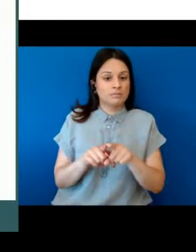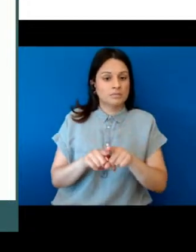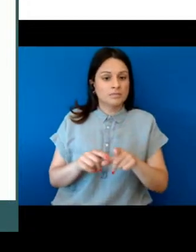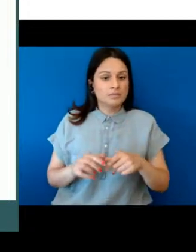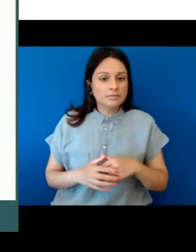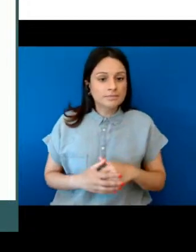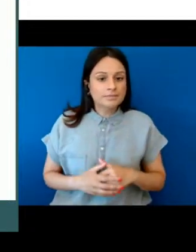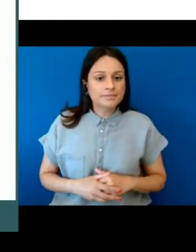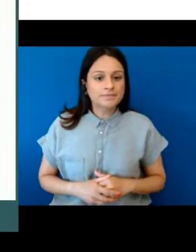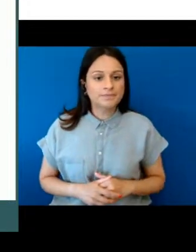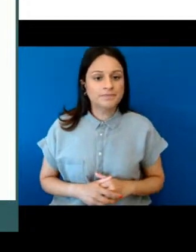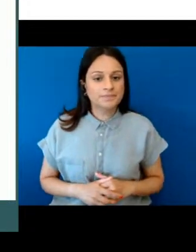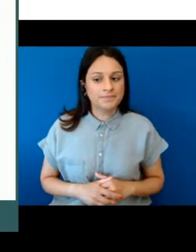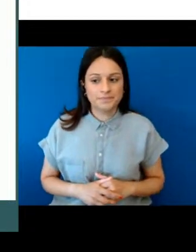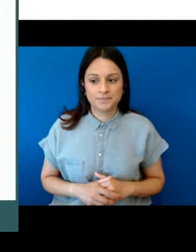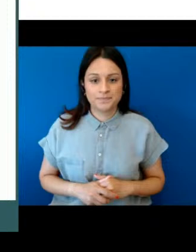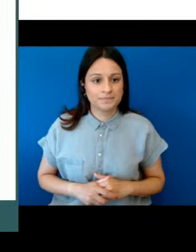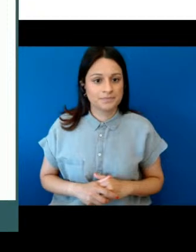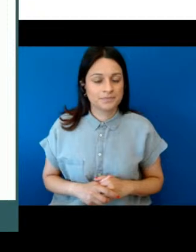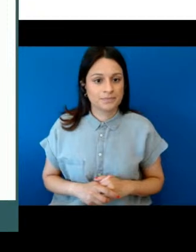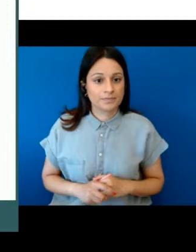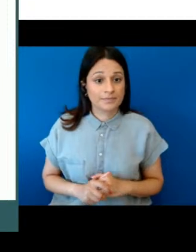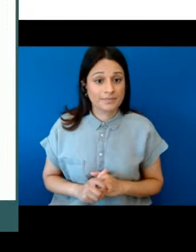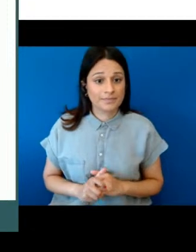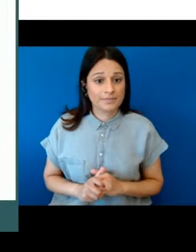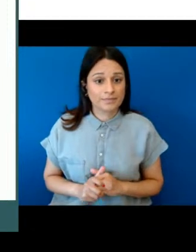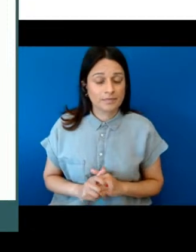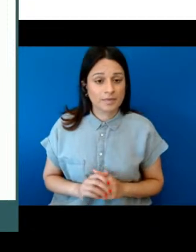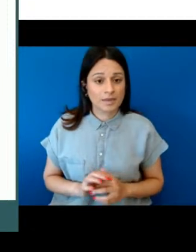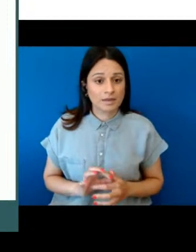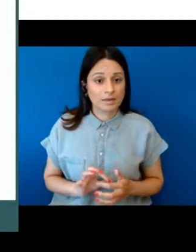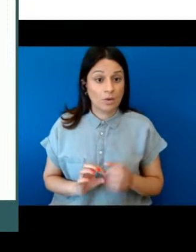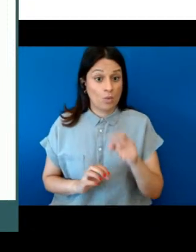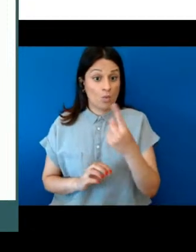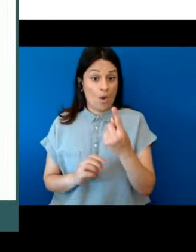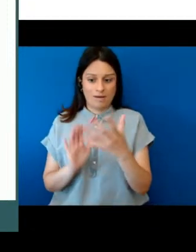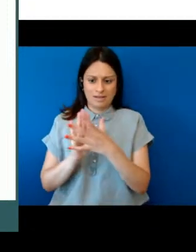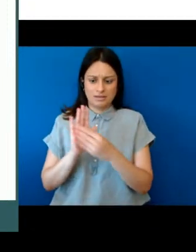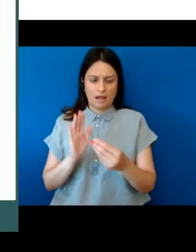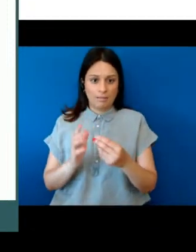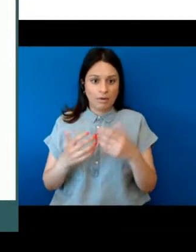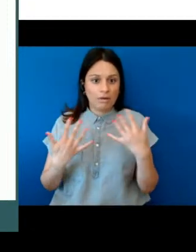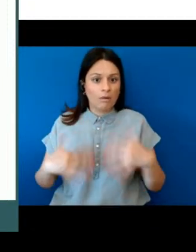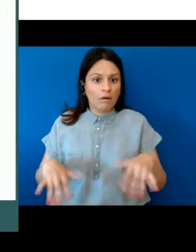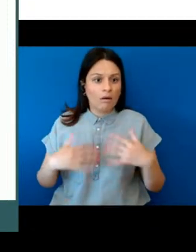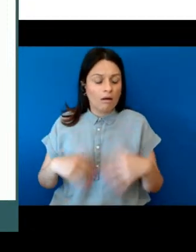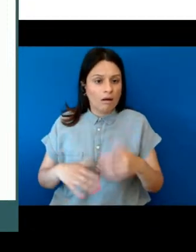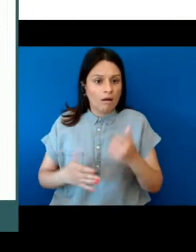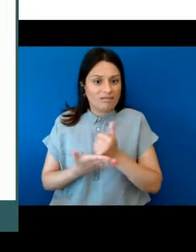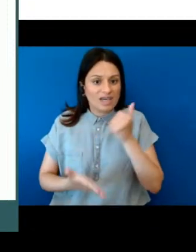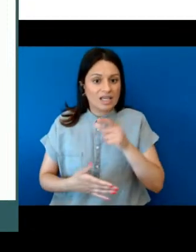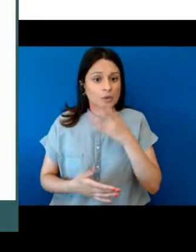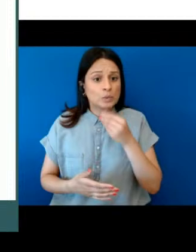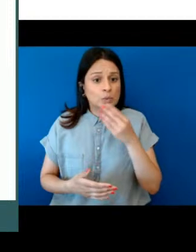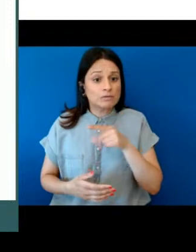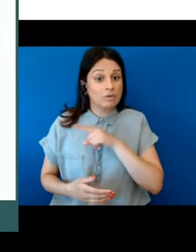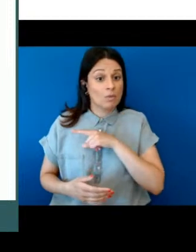So one example of where this has proved useful is actually by combining